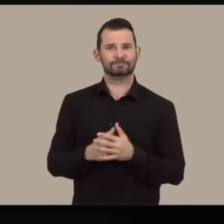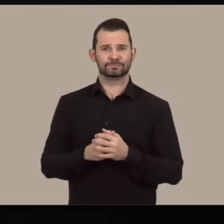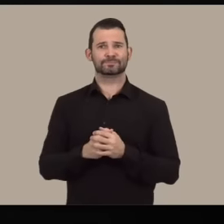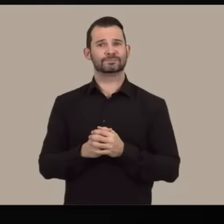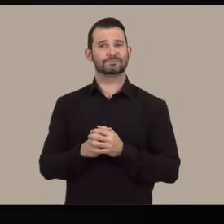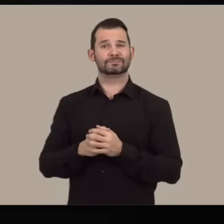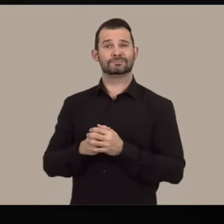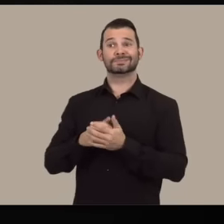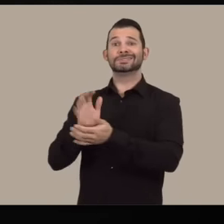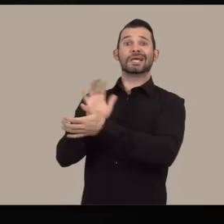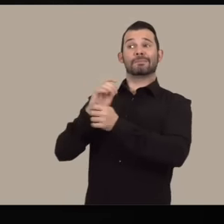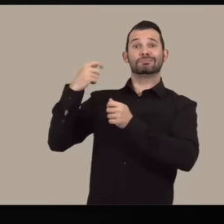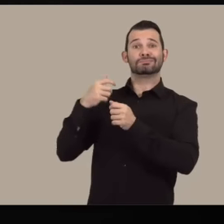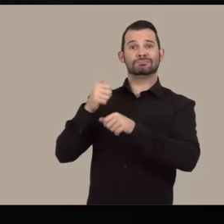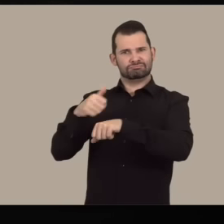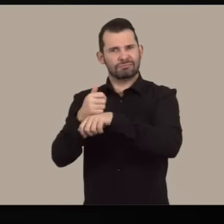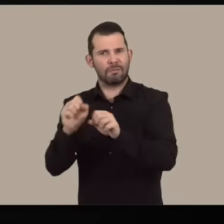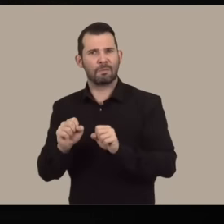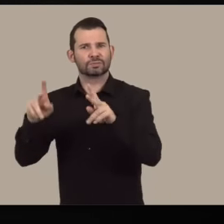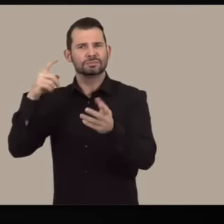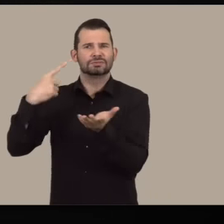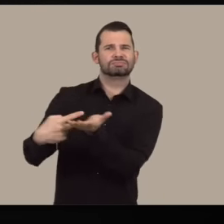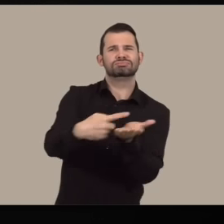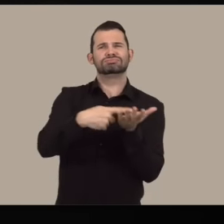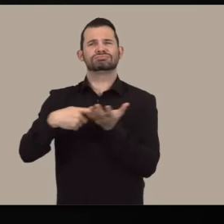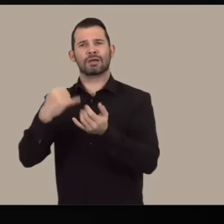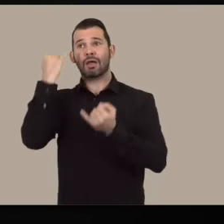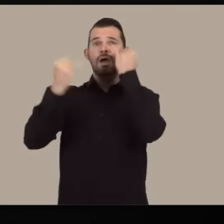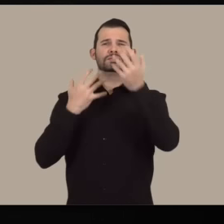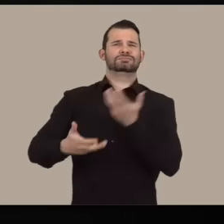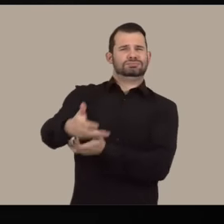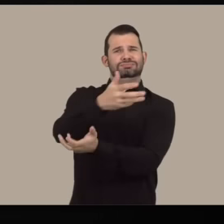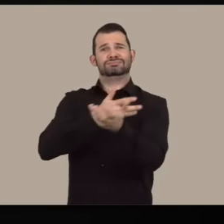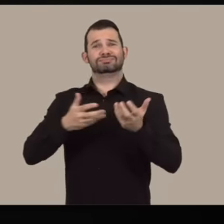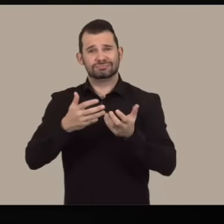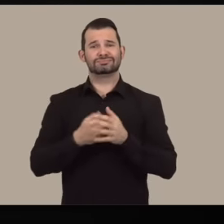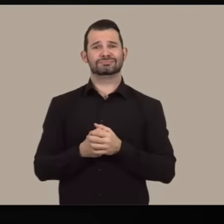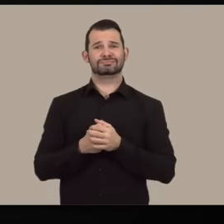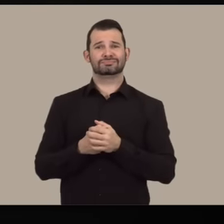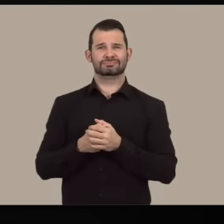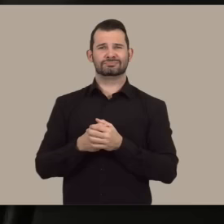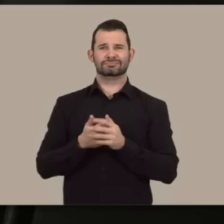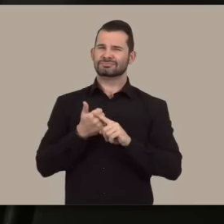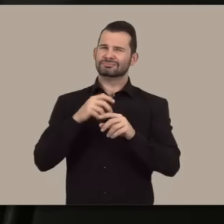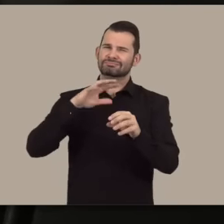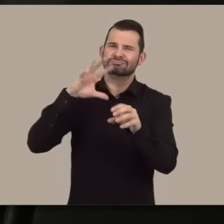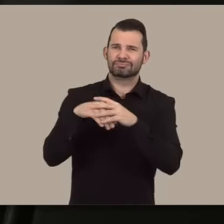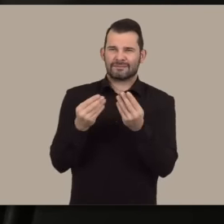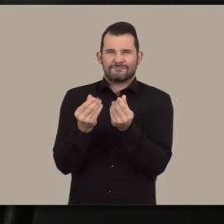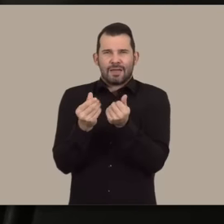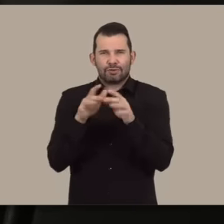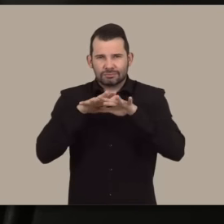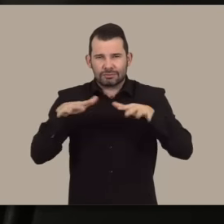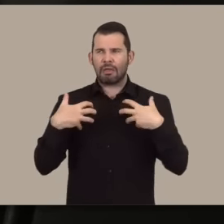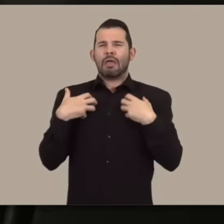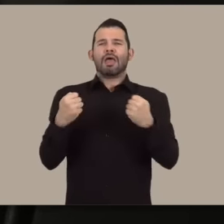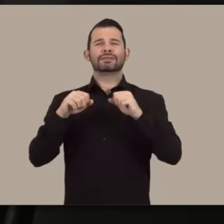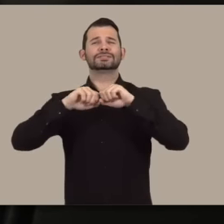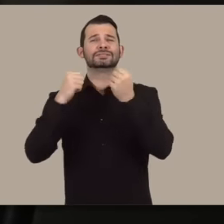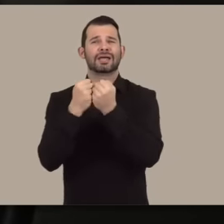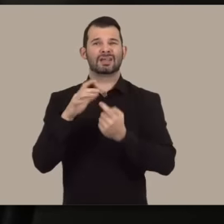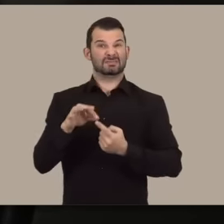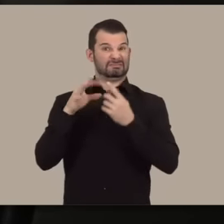force. Cinema creates opportunities for discussions, exchange of ideas. It is part of the fabric of